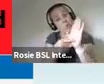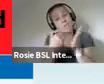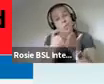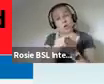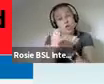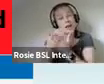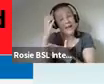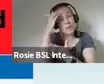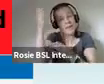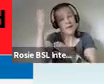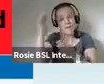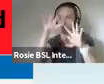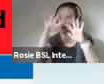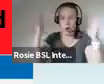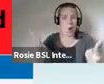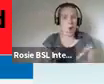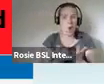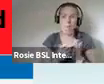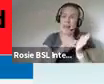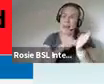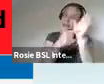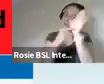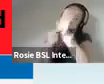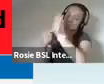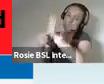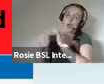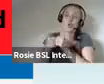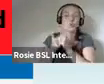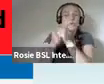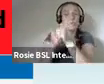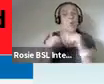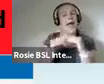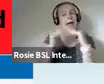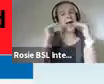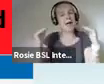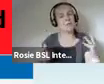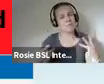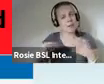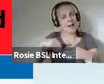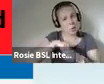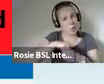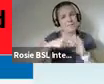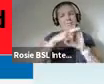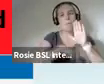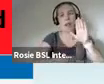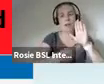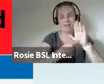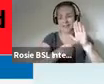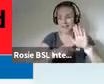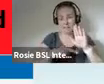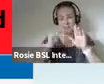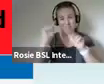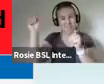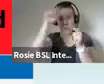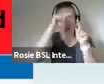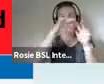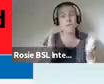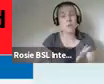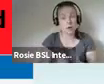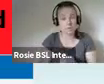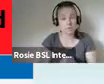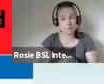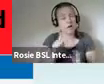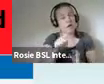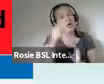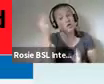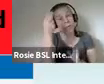to support quality, equitable policies and practices in the world. This diagram